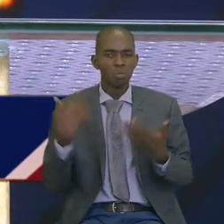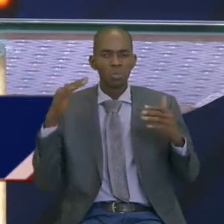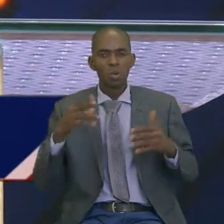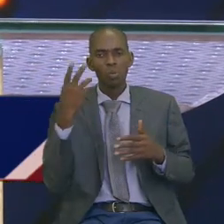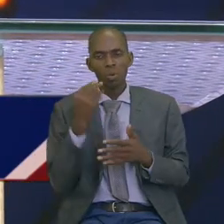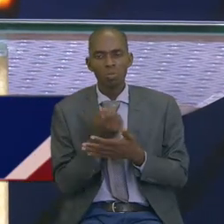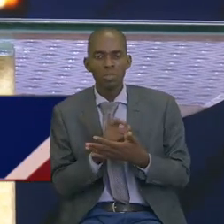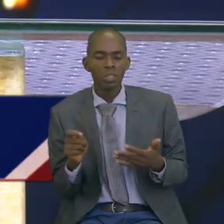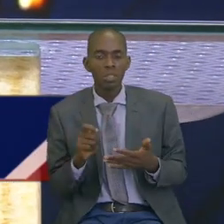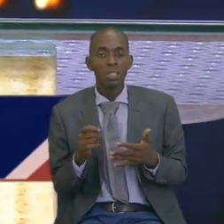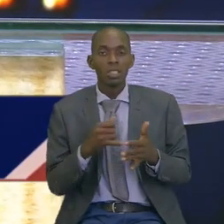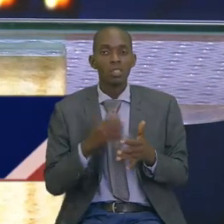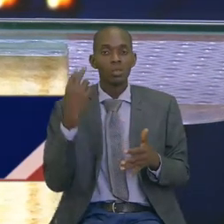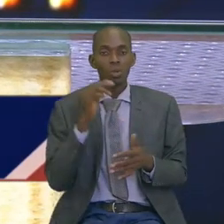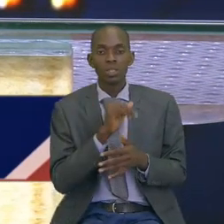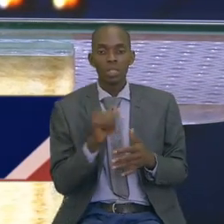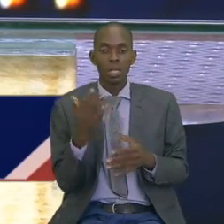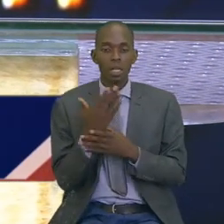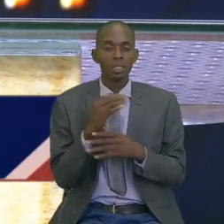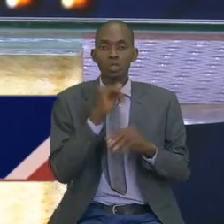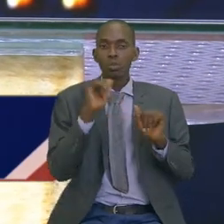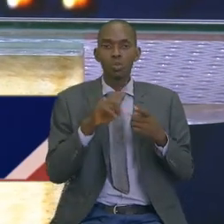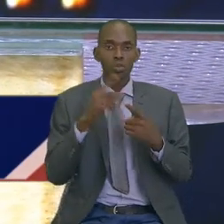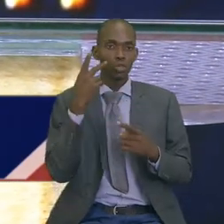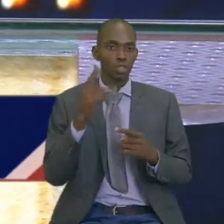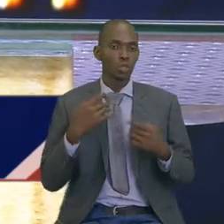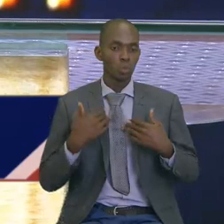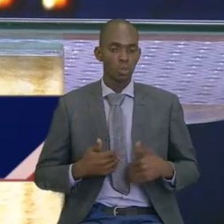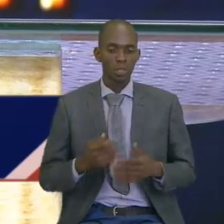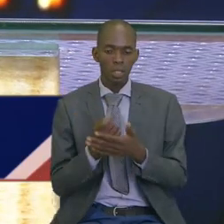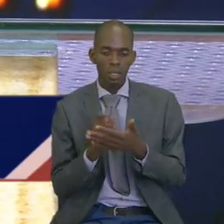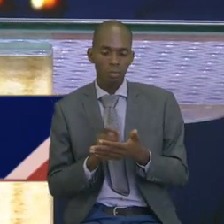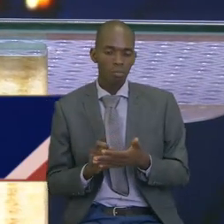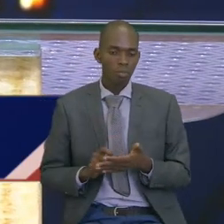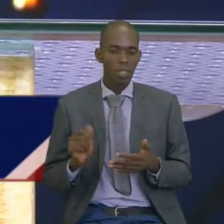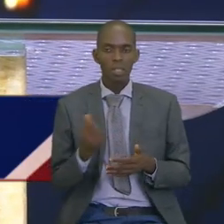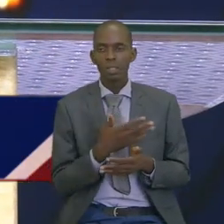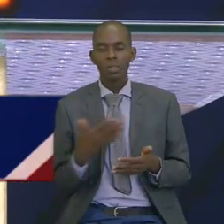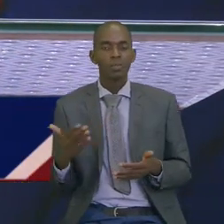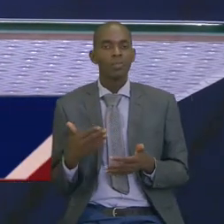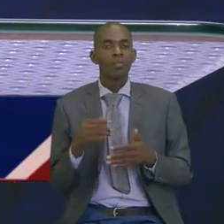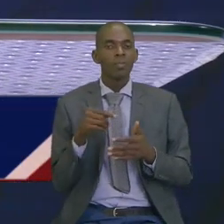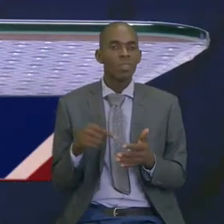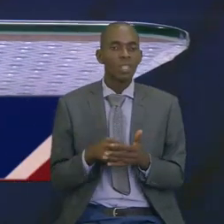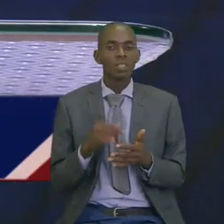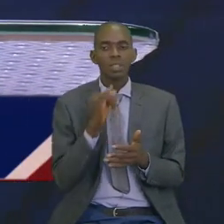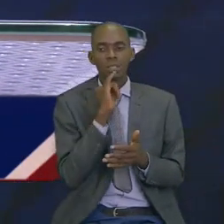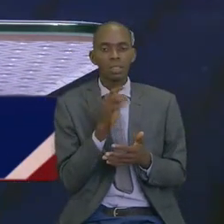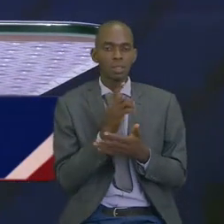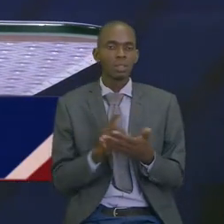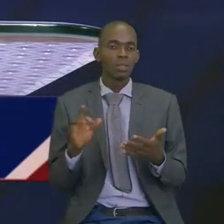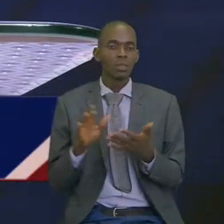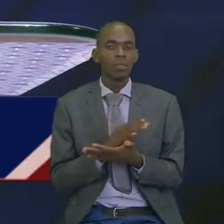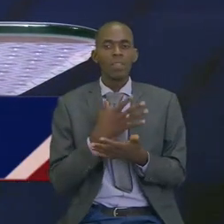hand without, he couldn't see the body doing the writing. Over here again, this is divine,